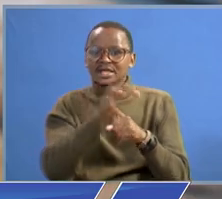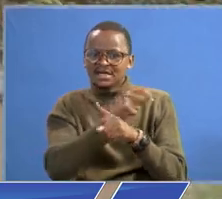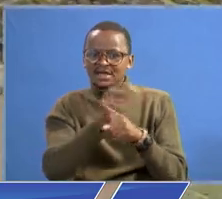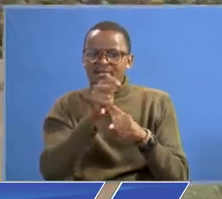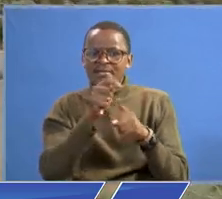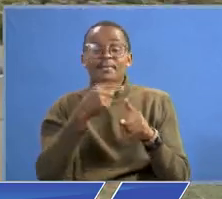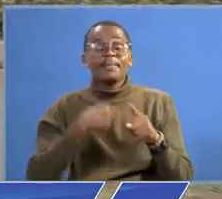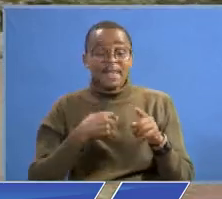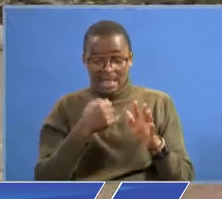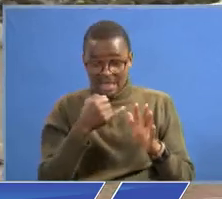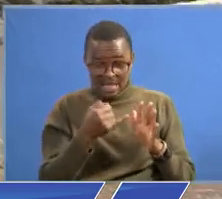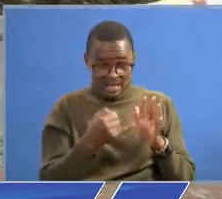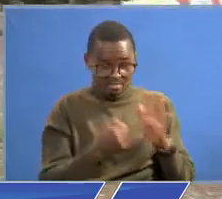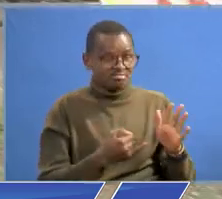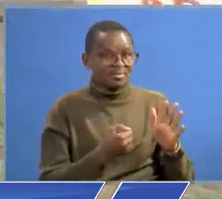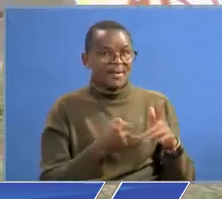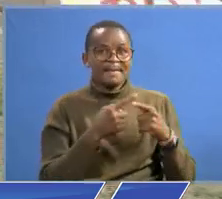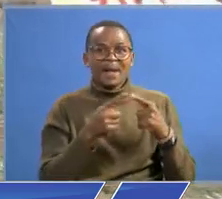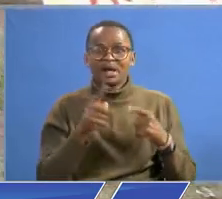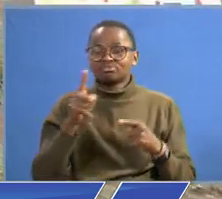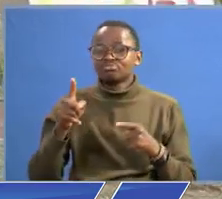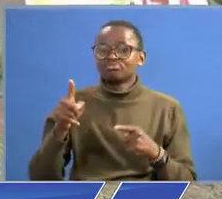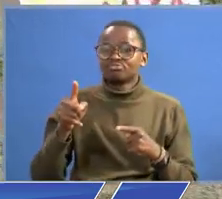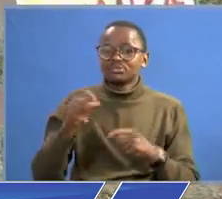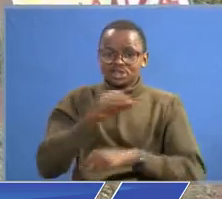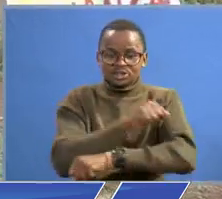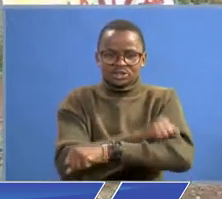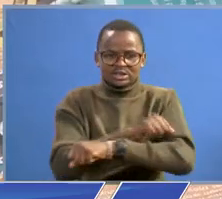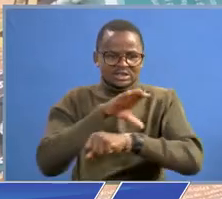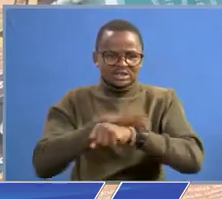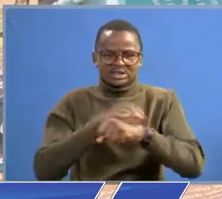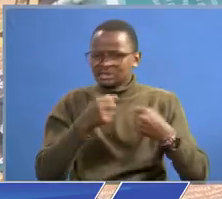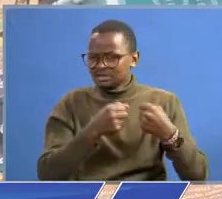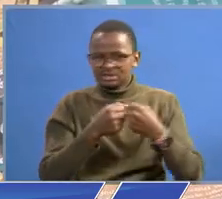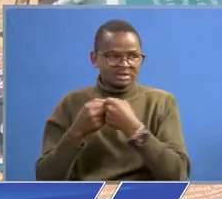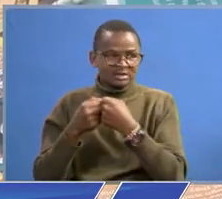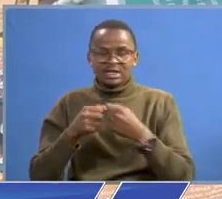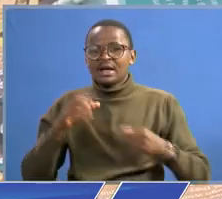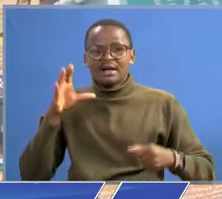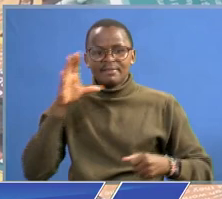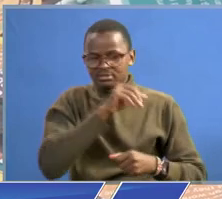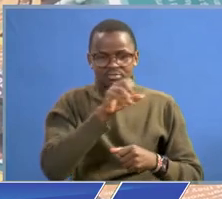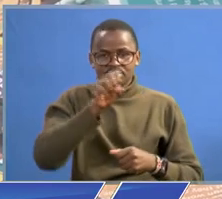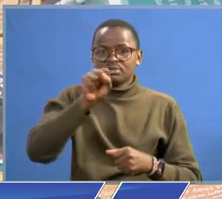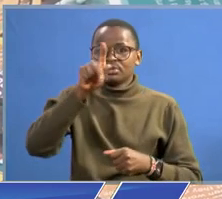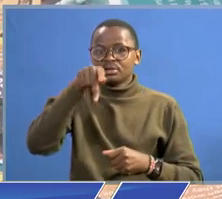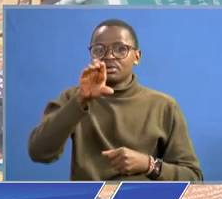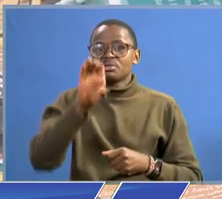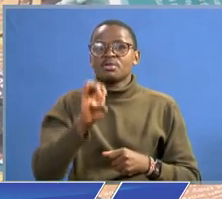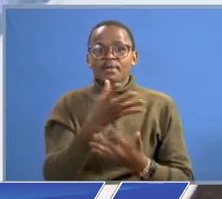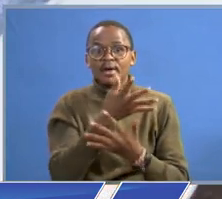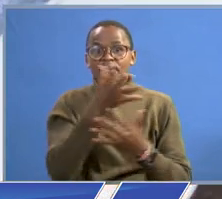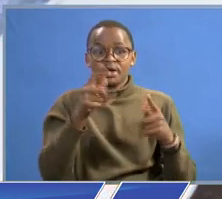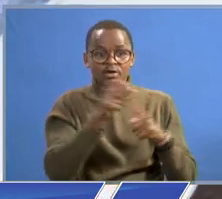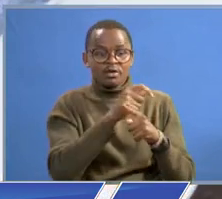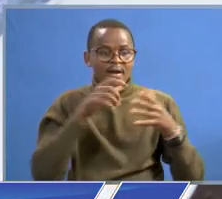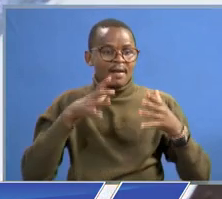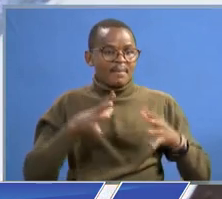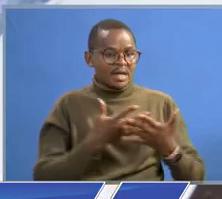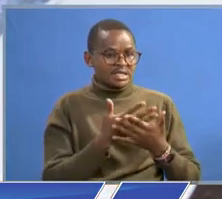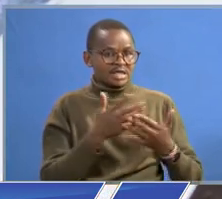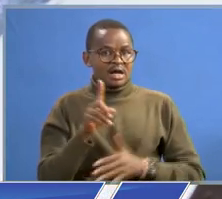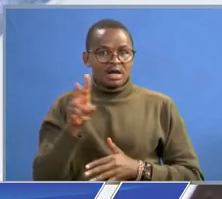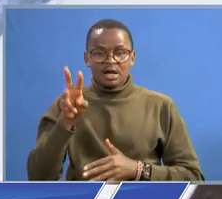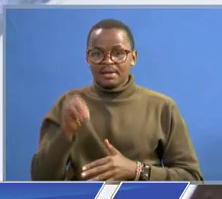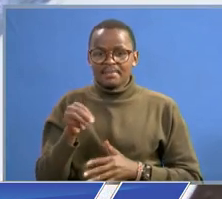areas. However, in his school, Timothy has faced challenges including lack of space, materials to train his pupils, where some of